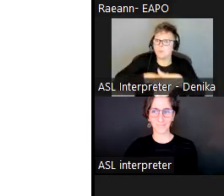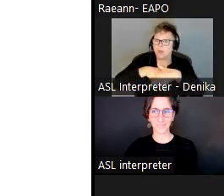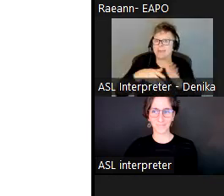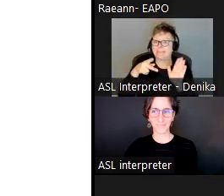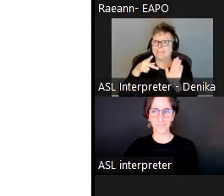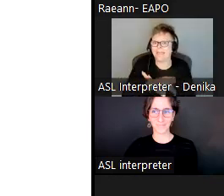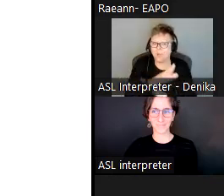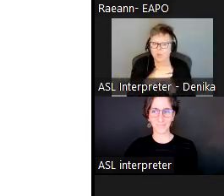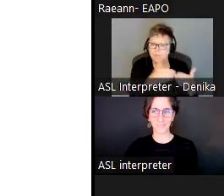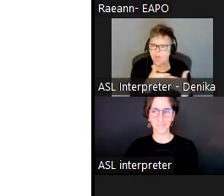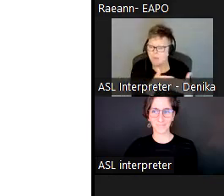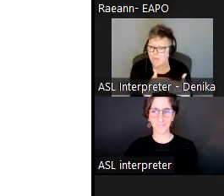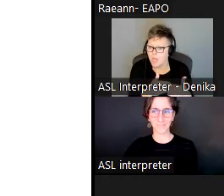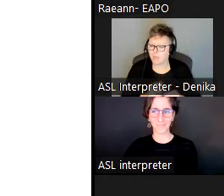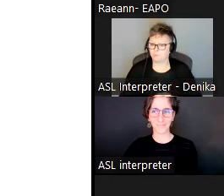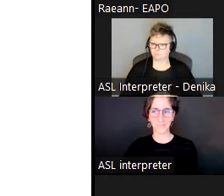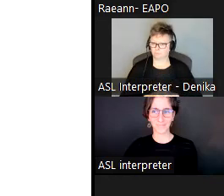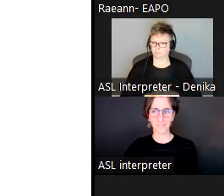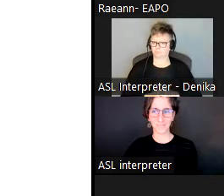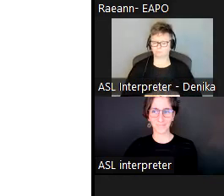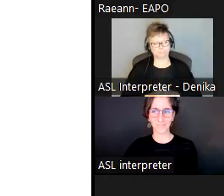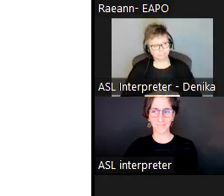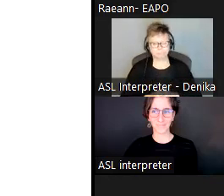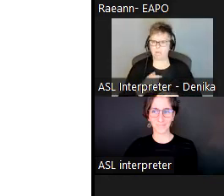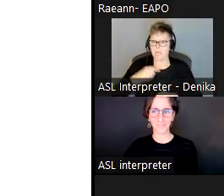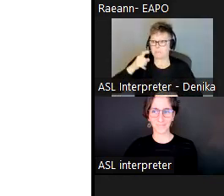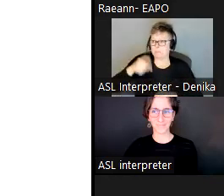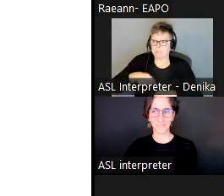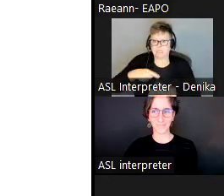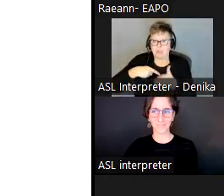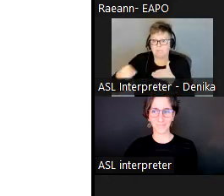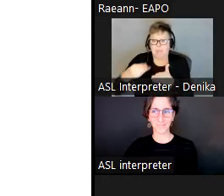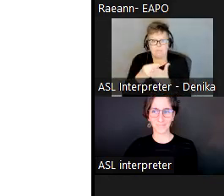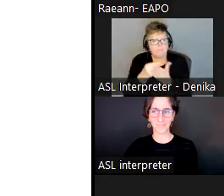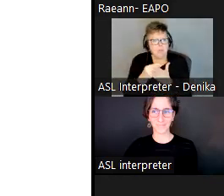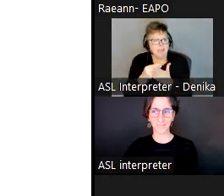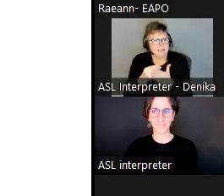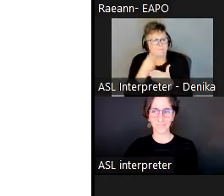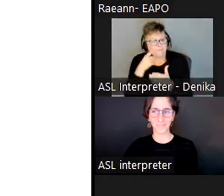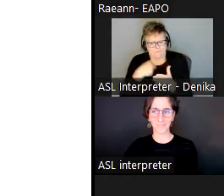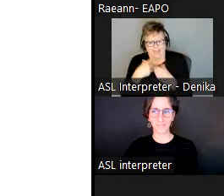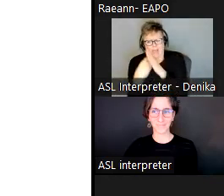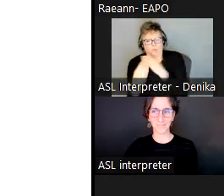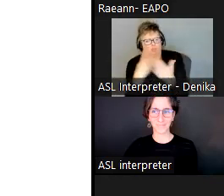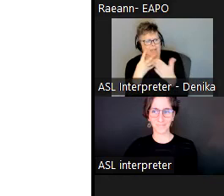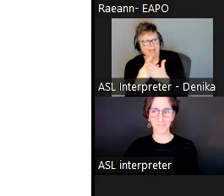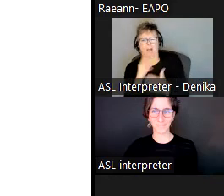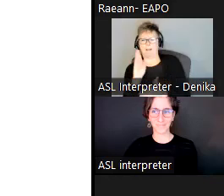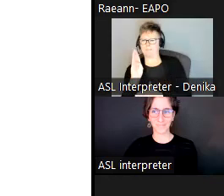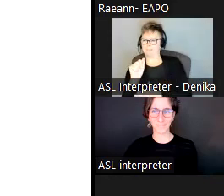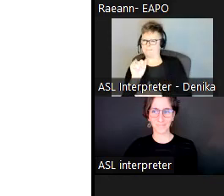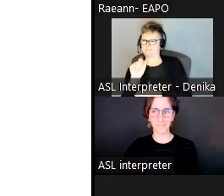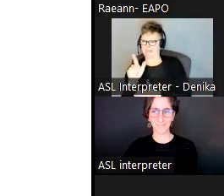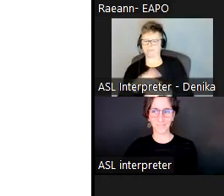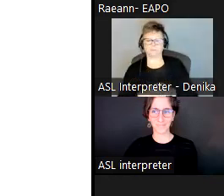baby. So bail needs to be paid. So fraudsters will usually